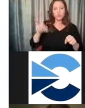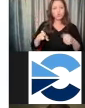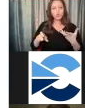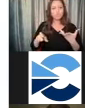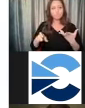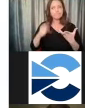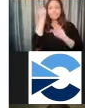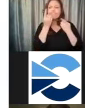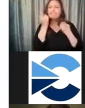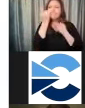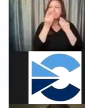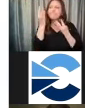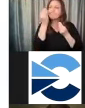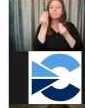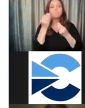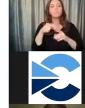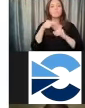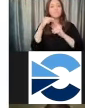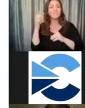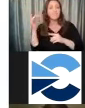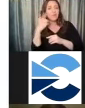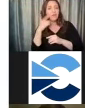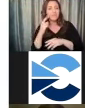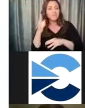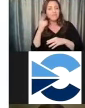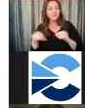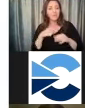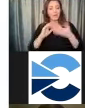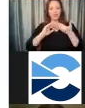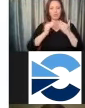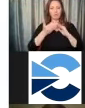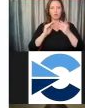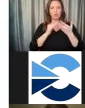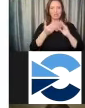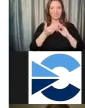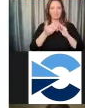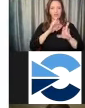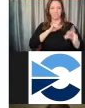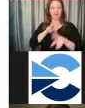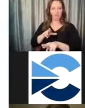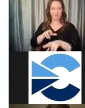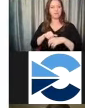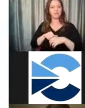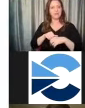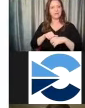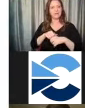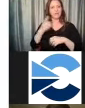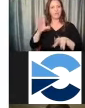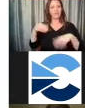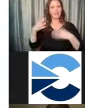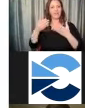considerable thought, especially when we think about, again, community-based responses in terms of